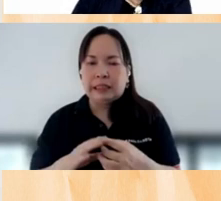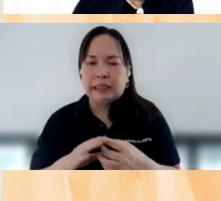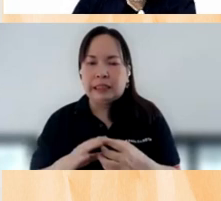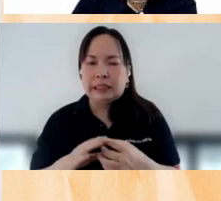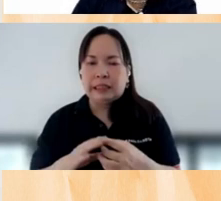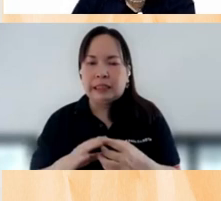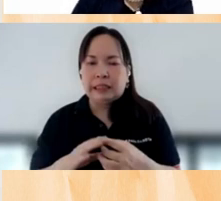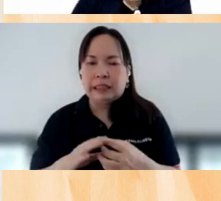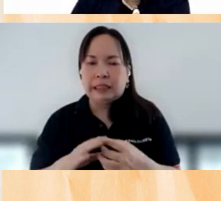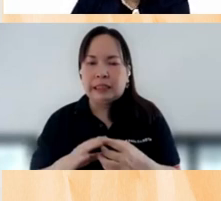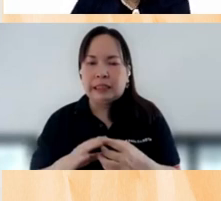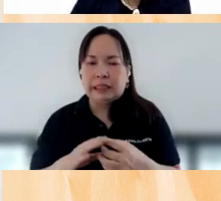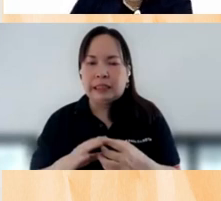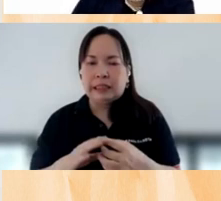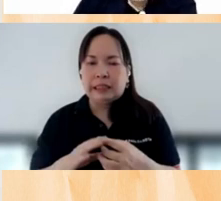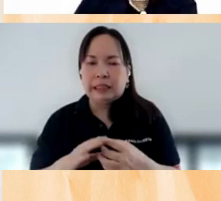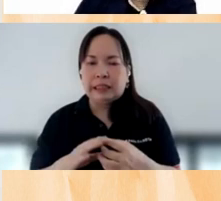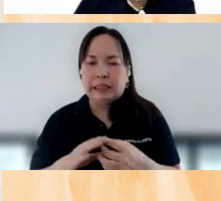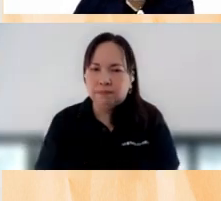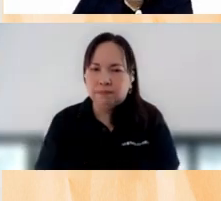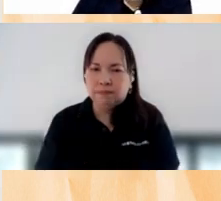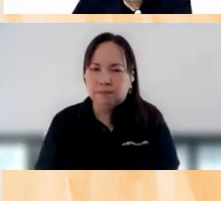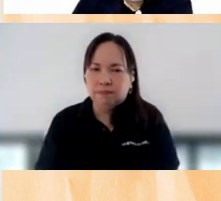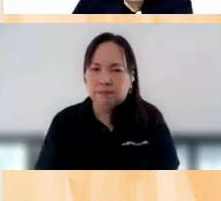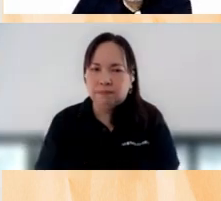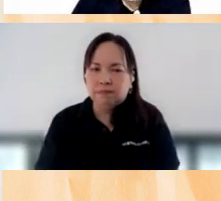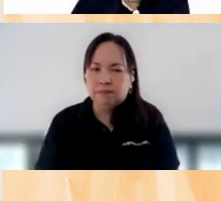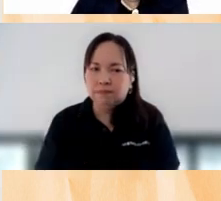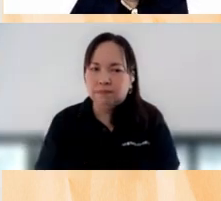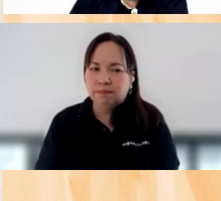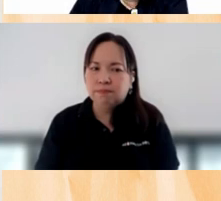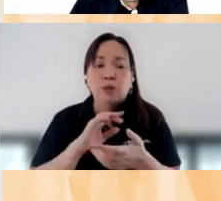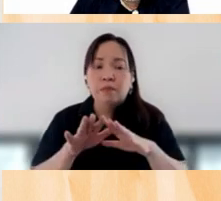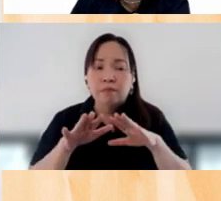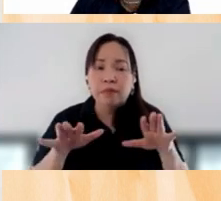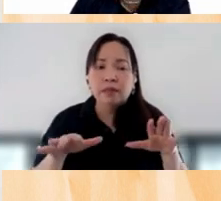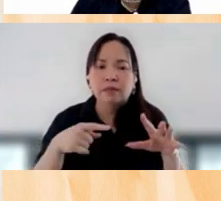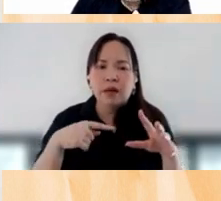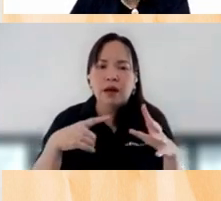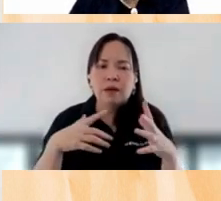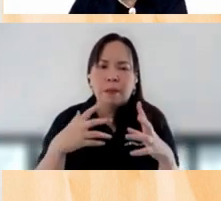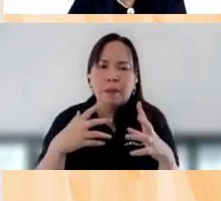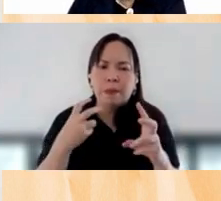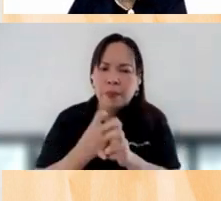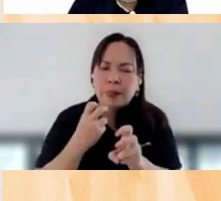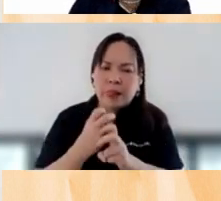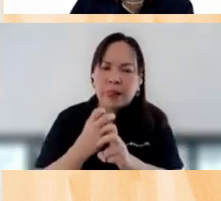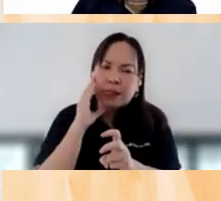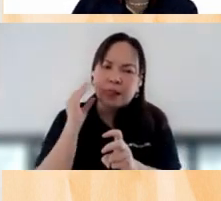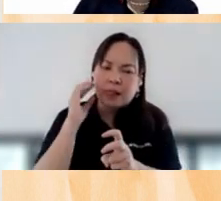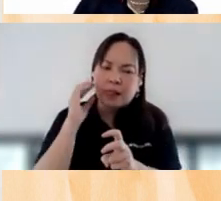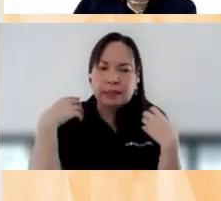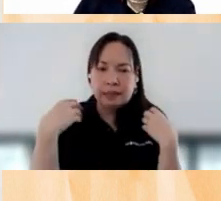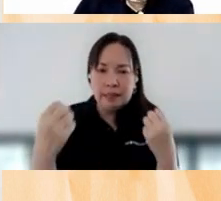So when a child is in a relationship or in a family that is abusive, threatening, or